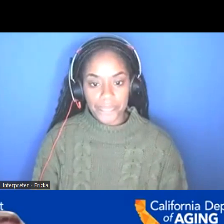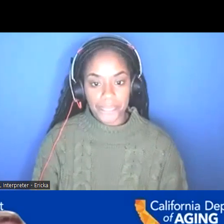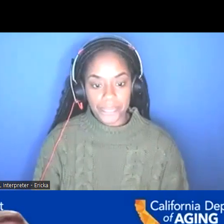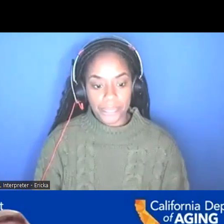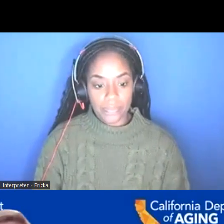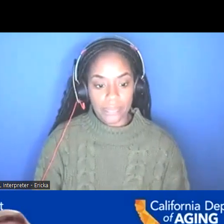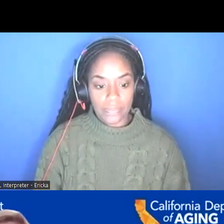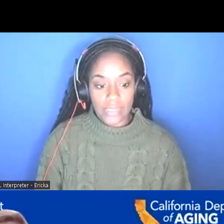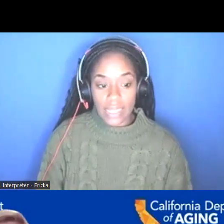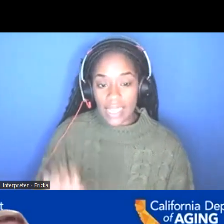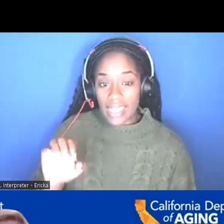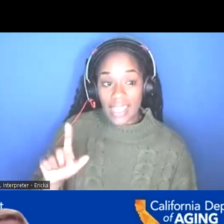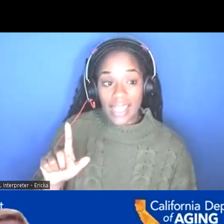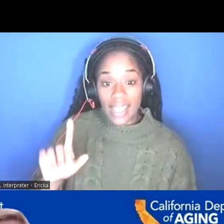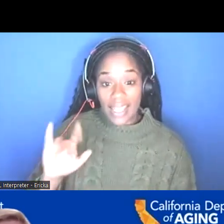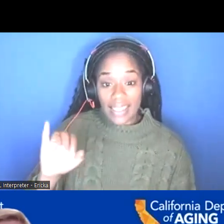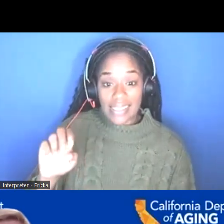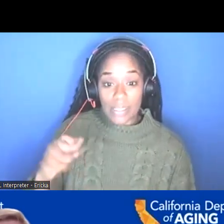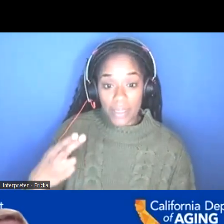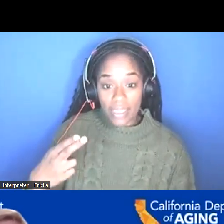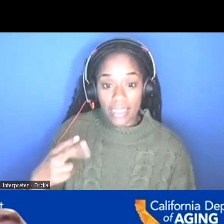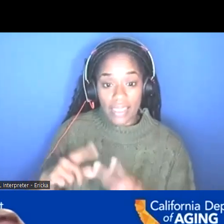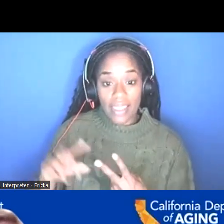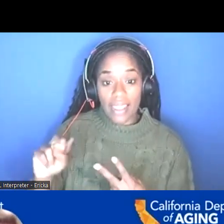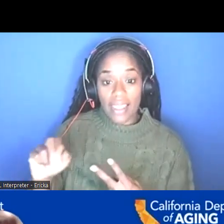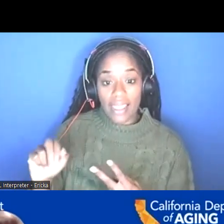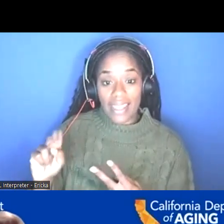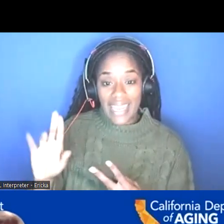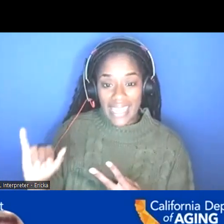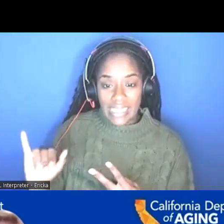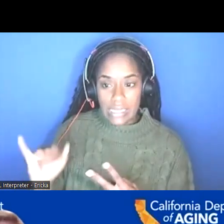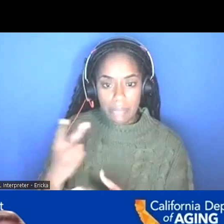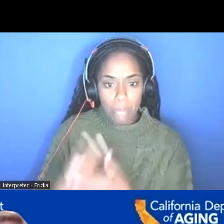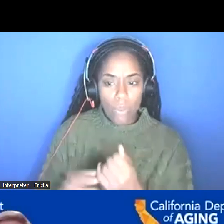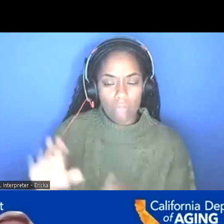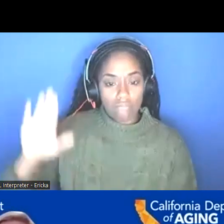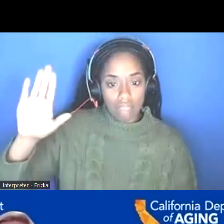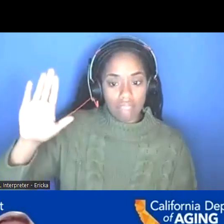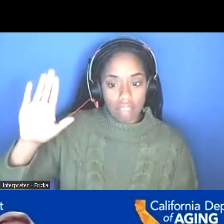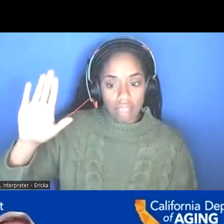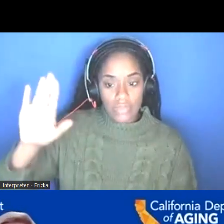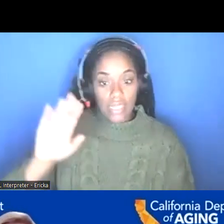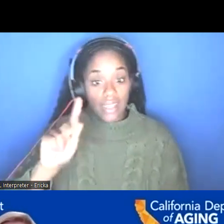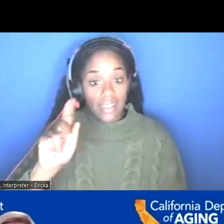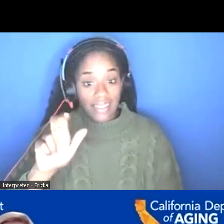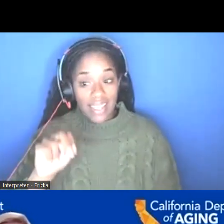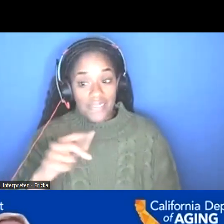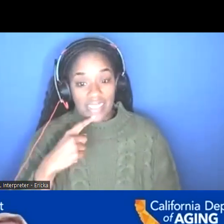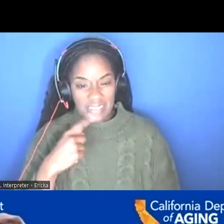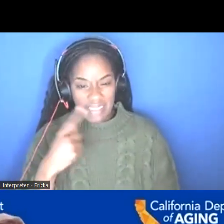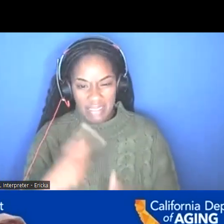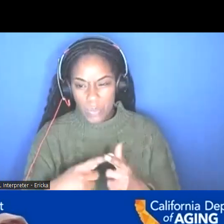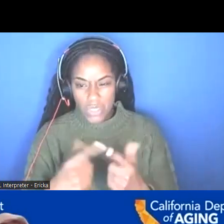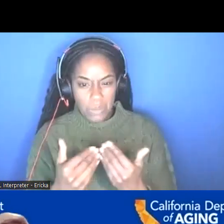I think Elizabeth had her hand up, and Nancy is also showing her hand. Yeah, and then we should move on to some substance too. So Elizabeth.